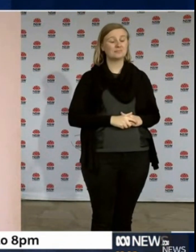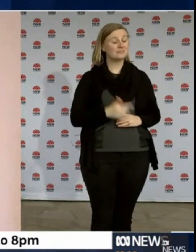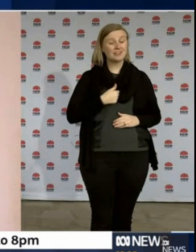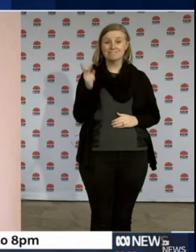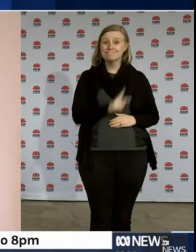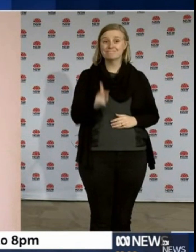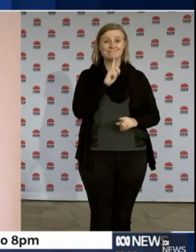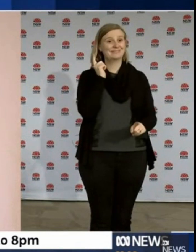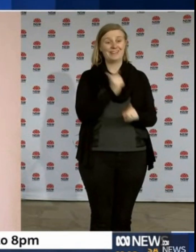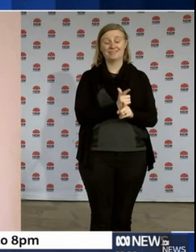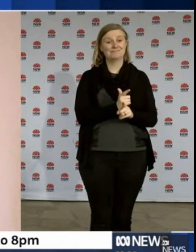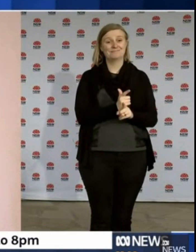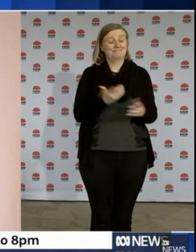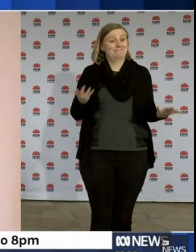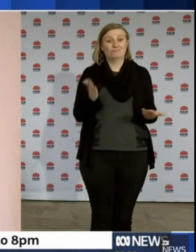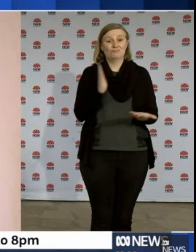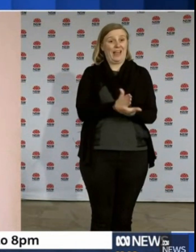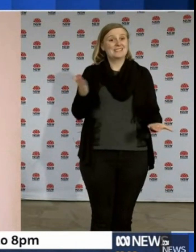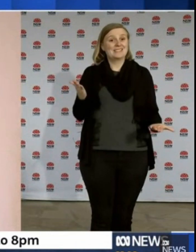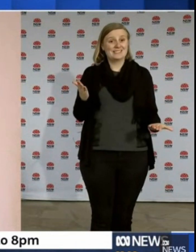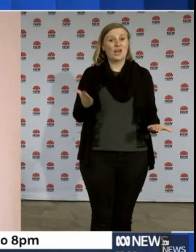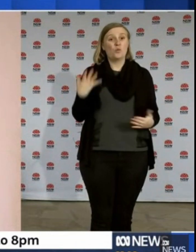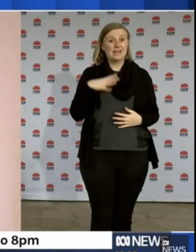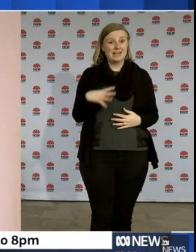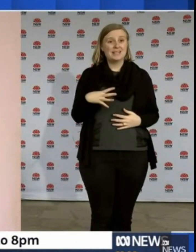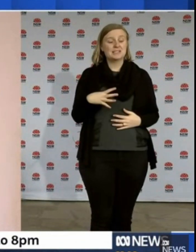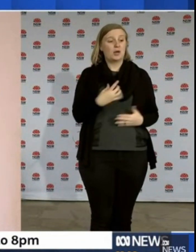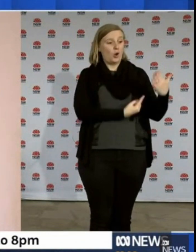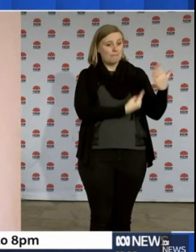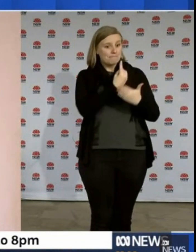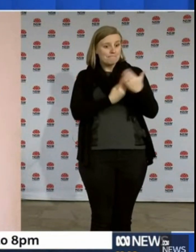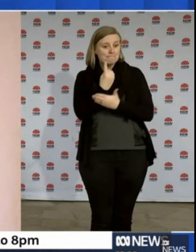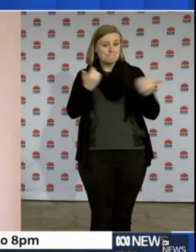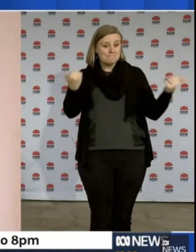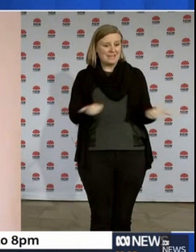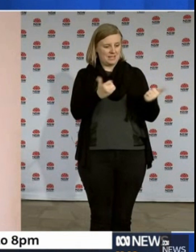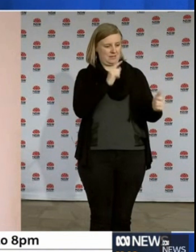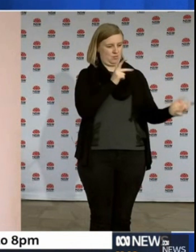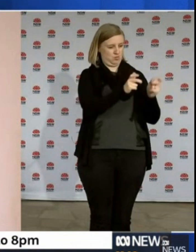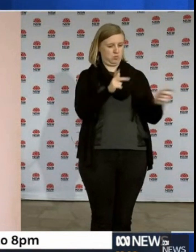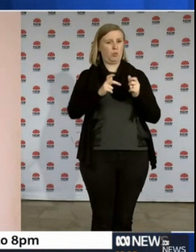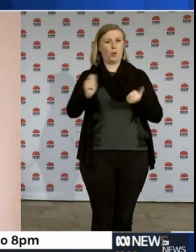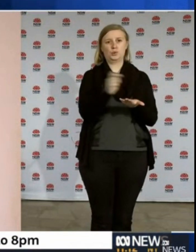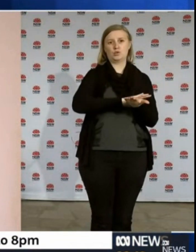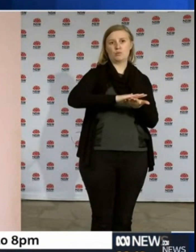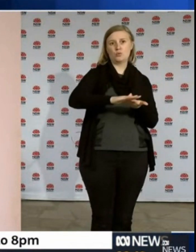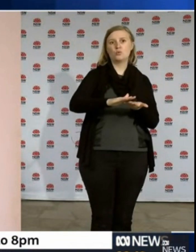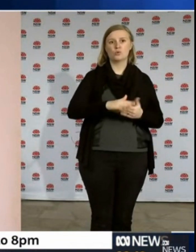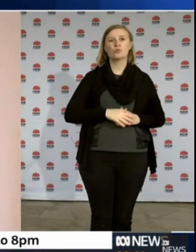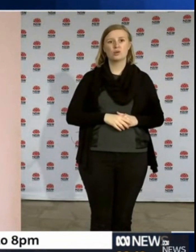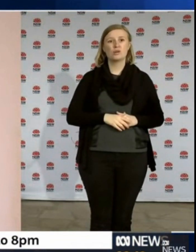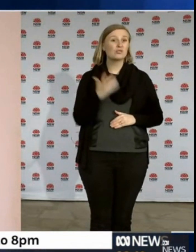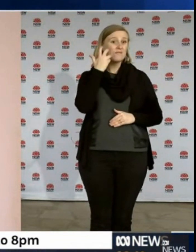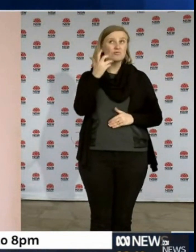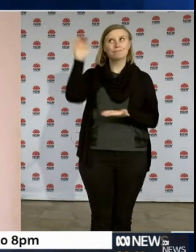that until I'm blue in the face, but that is the reality. We need greater capacity when those supplies arrive.